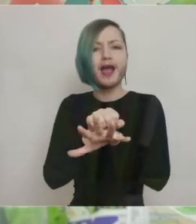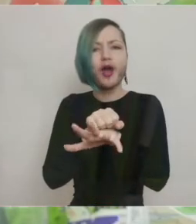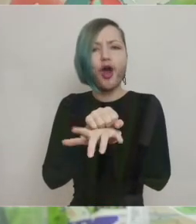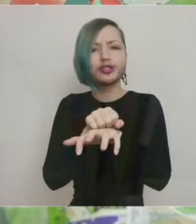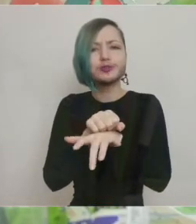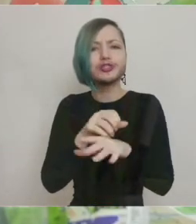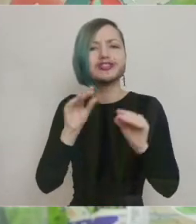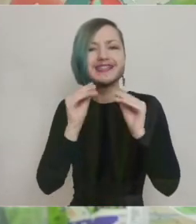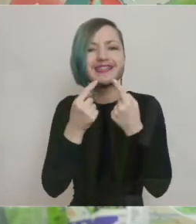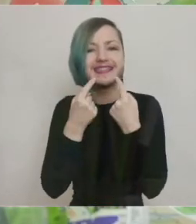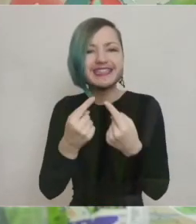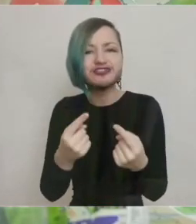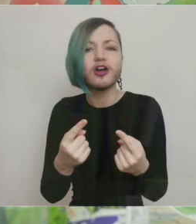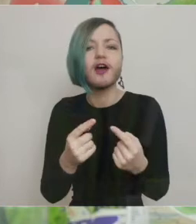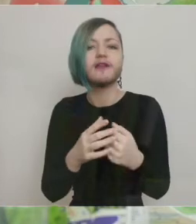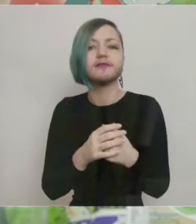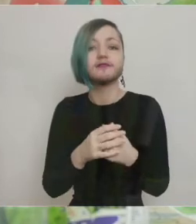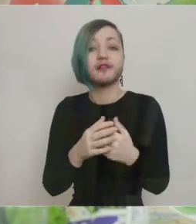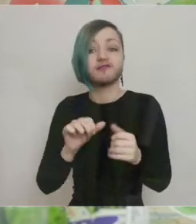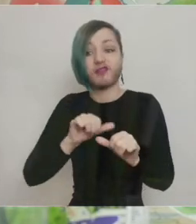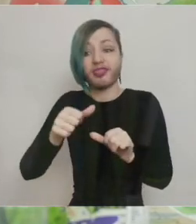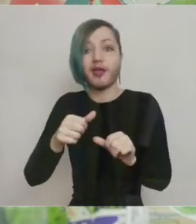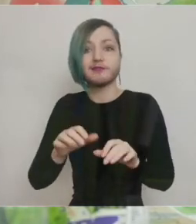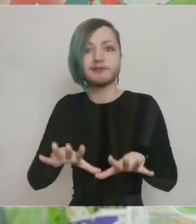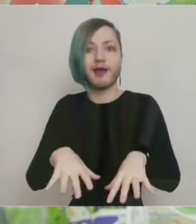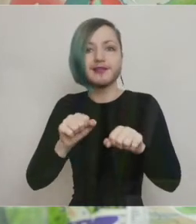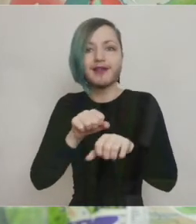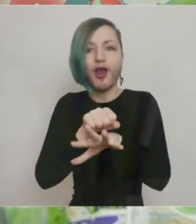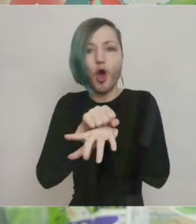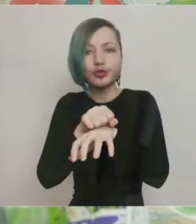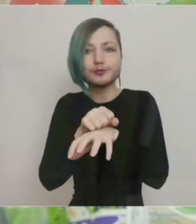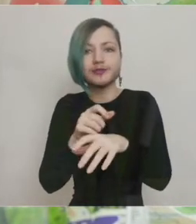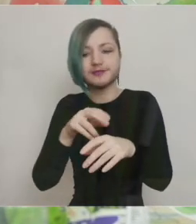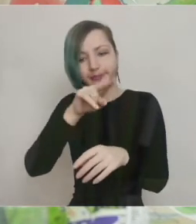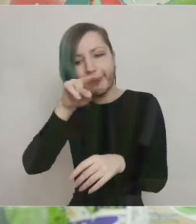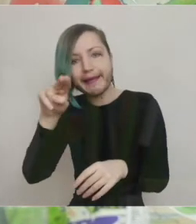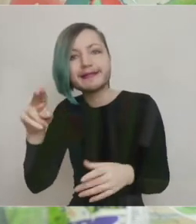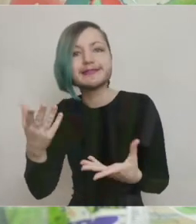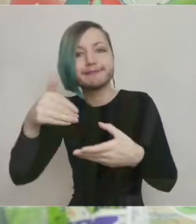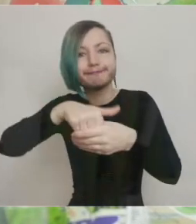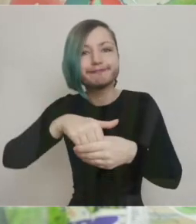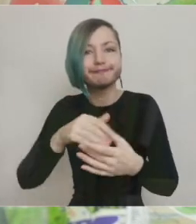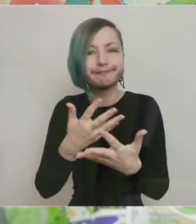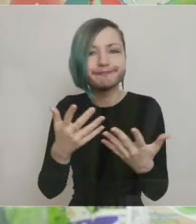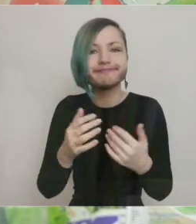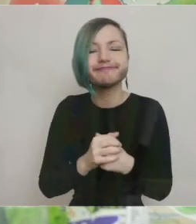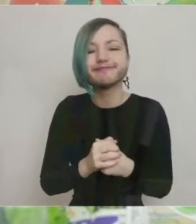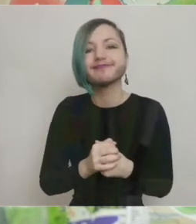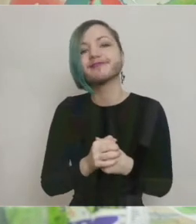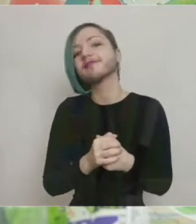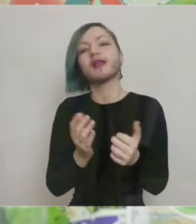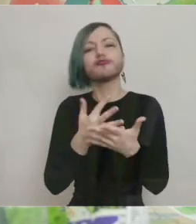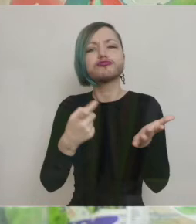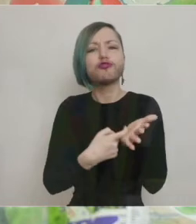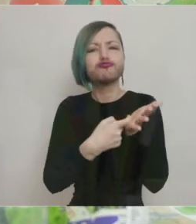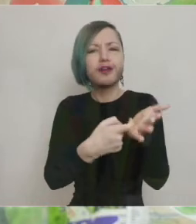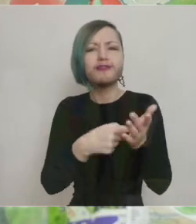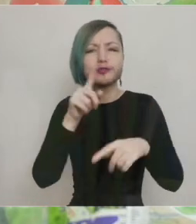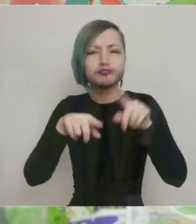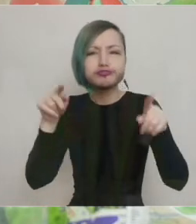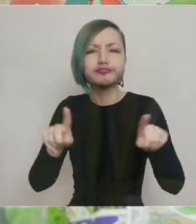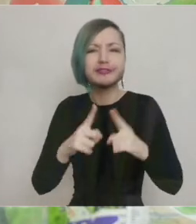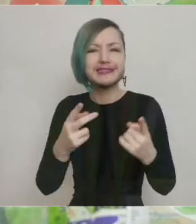then I started painting octopuses into my paintings. And a lot of different references of things